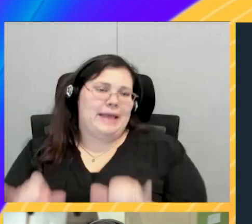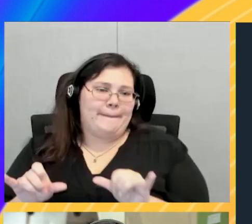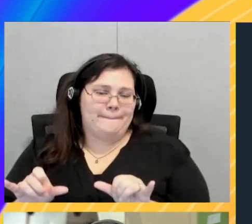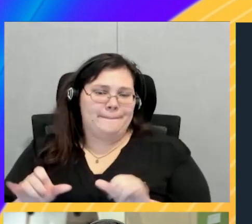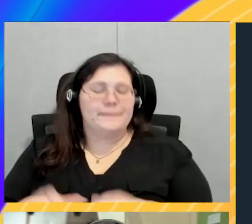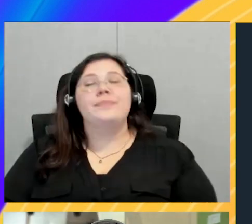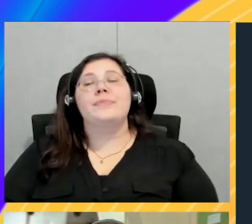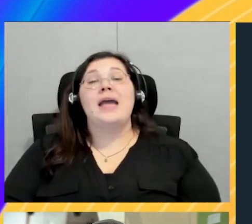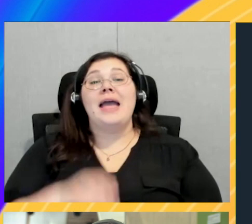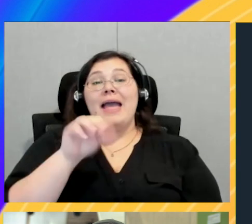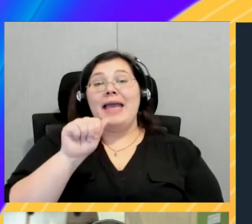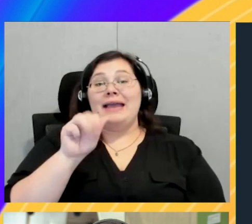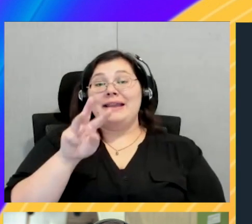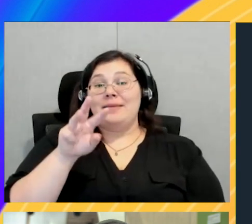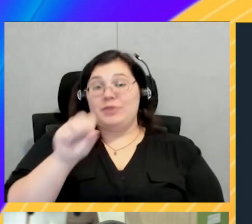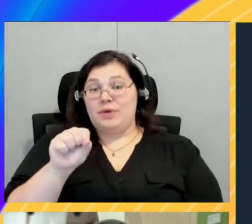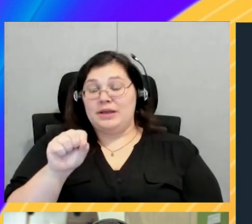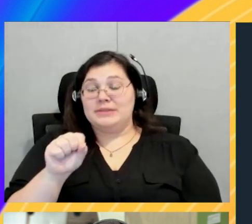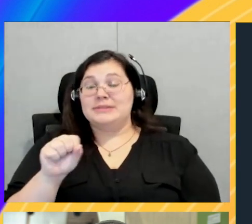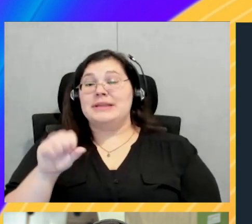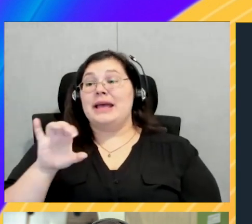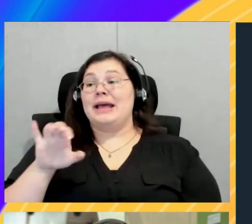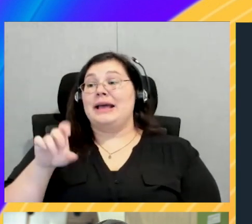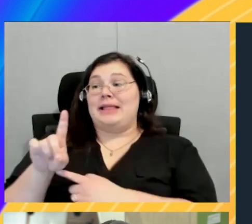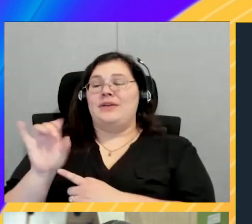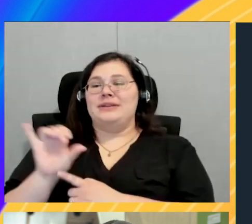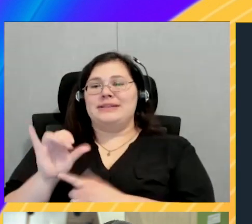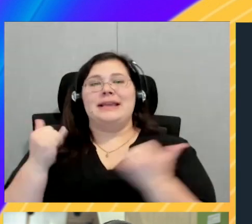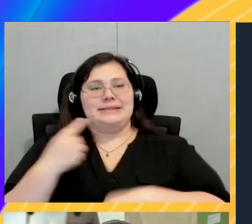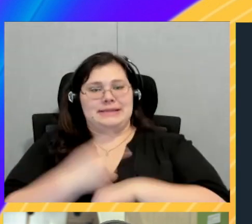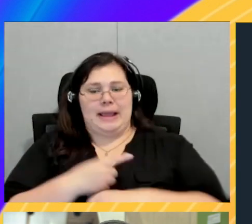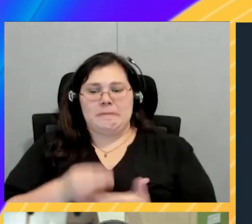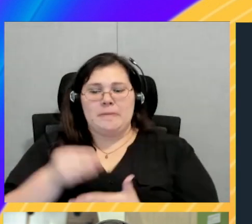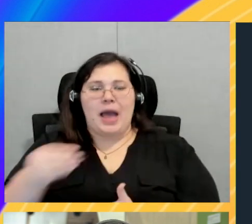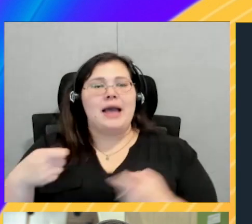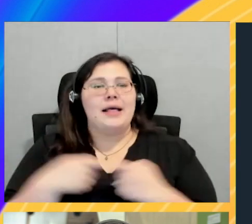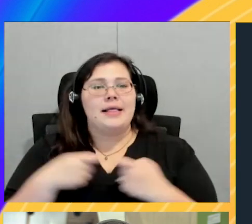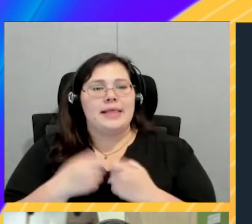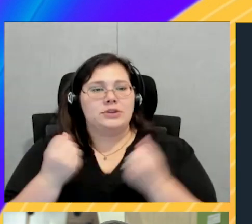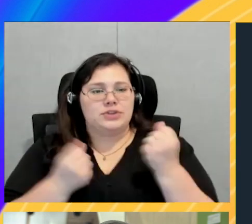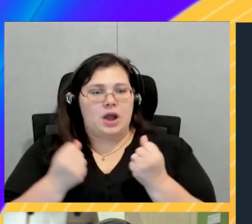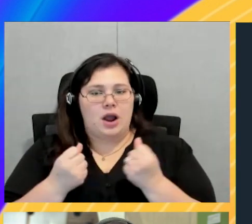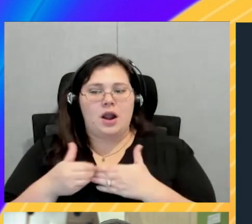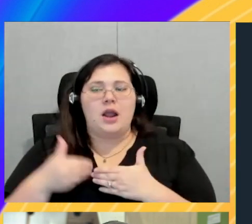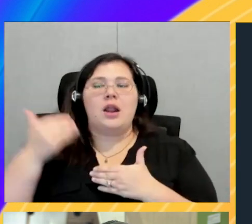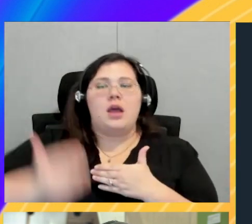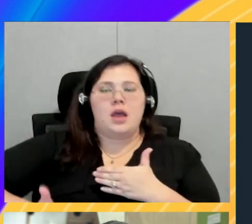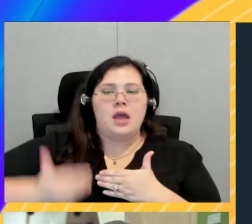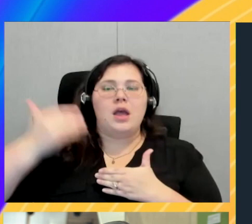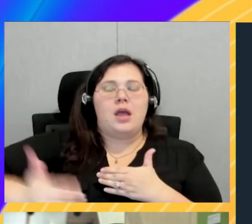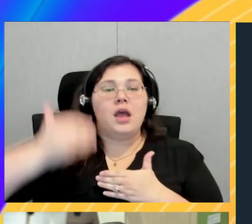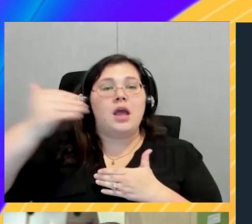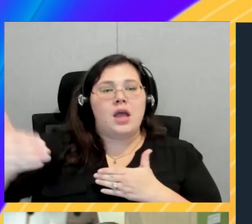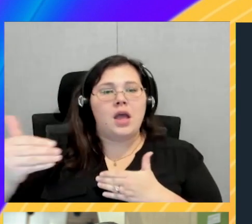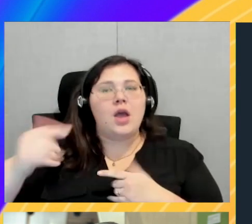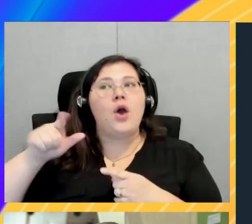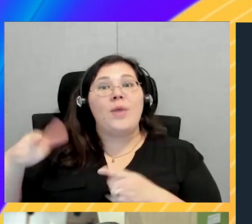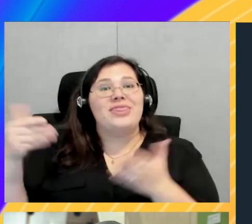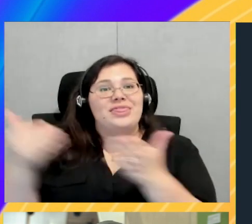and getting over-the-air updates daily, weekly, whatever the time period is. That car is functionally different, for the